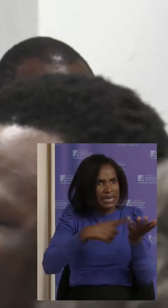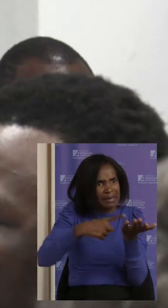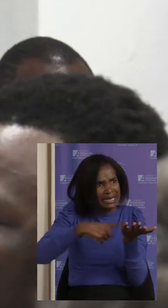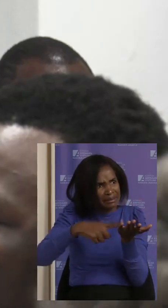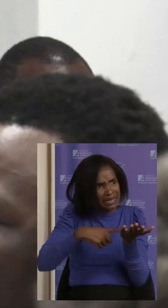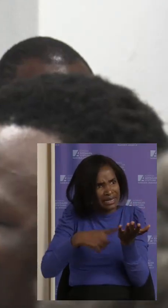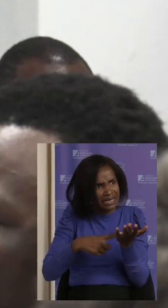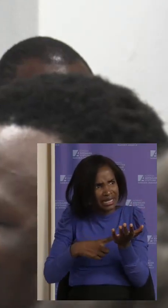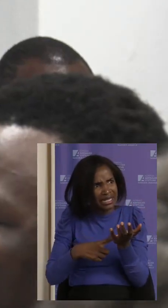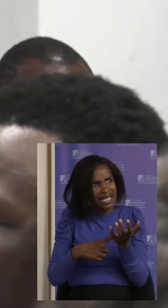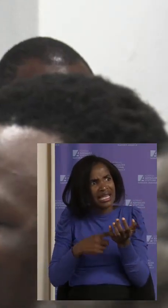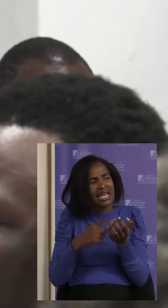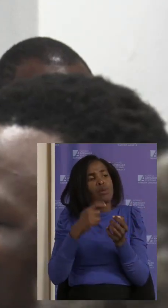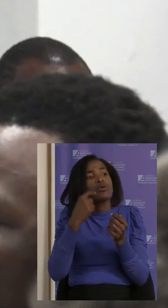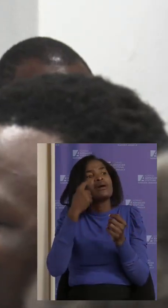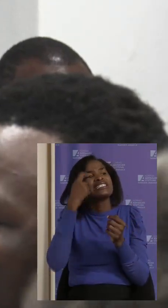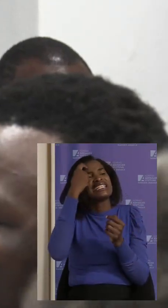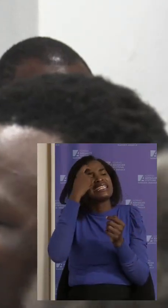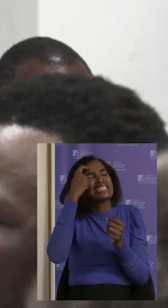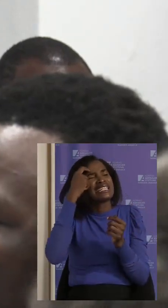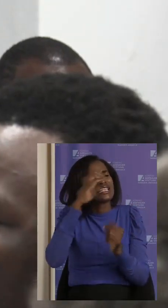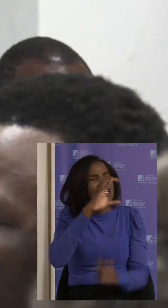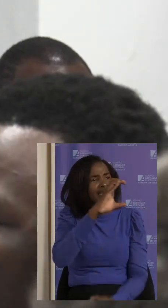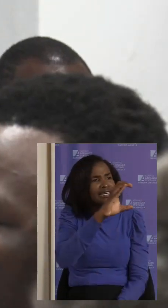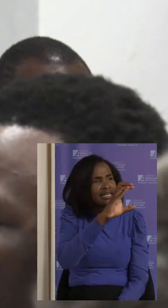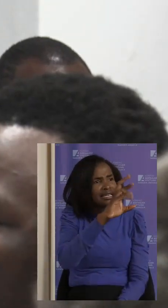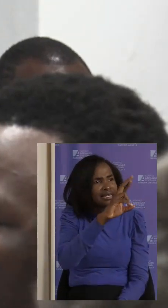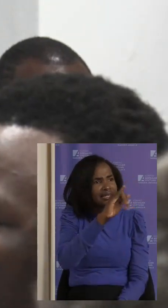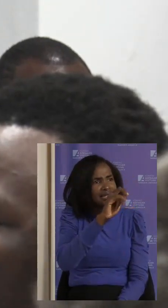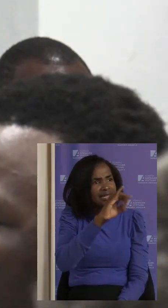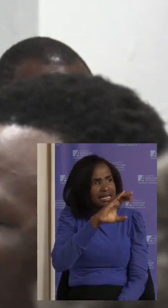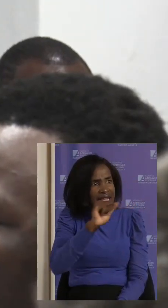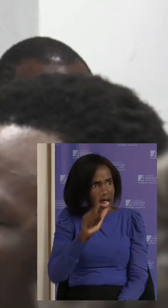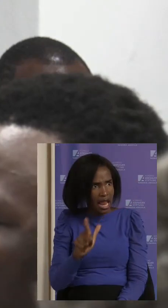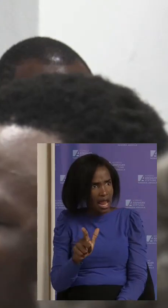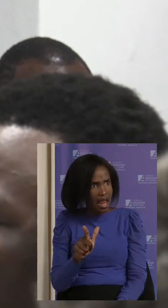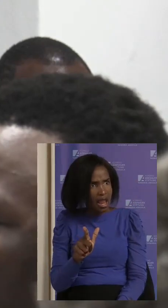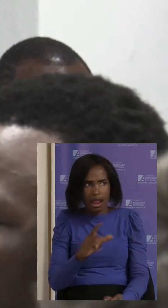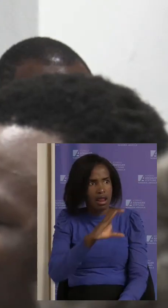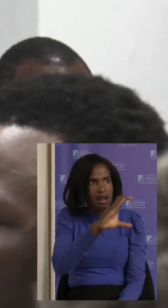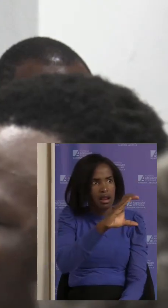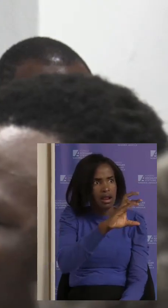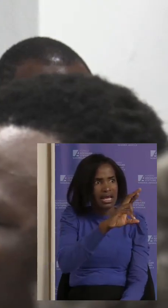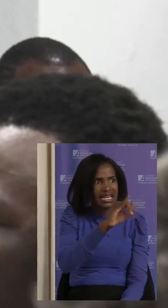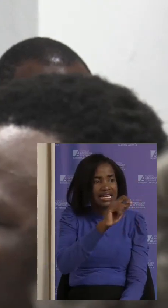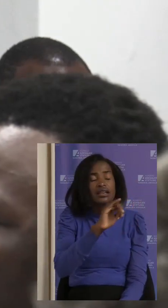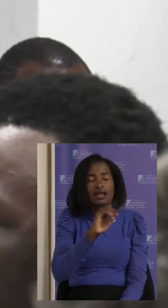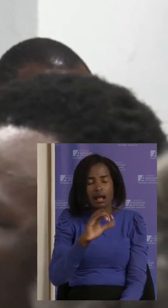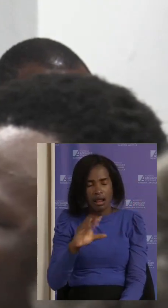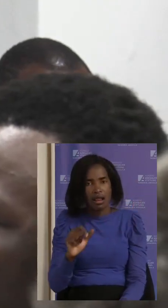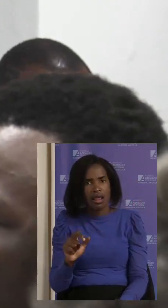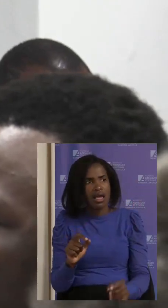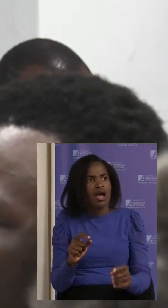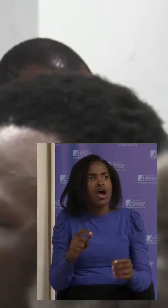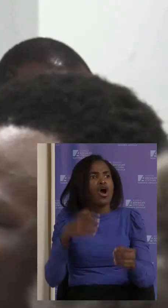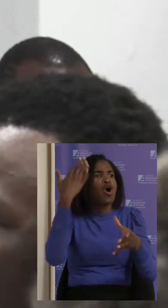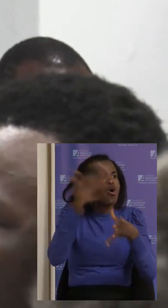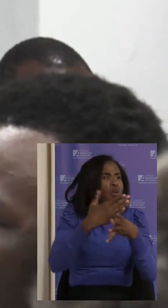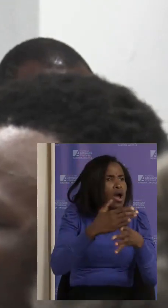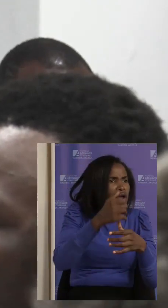of being critical means that we have to look at what's working and what's not working. And I think it's important in terms of, if we talk about the spirit